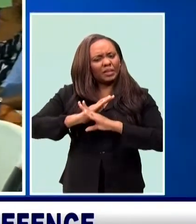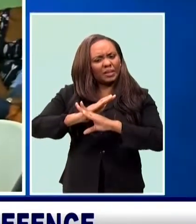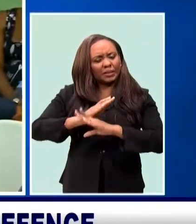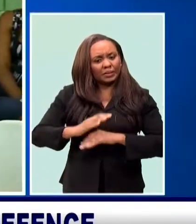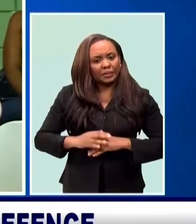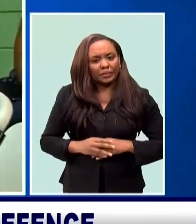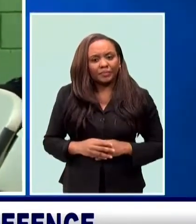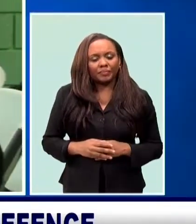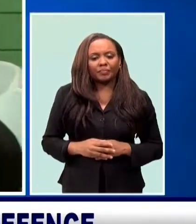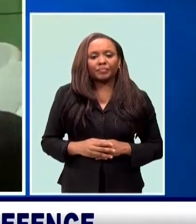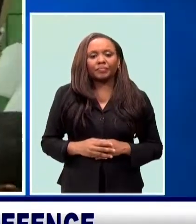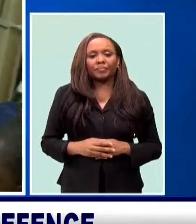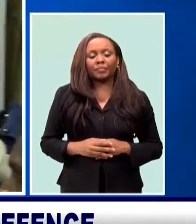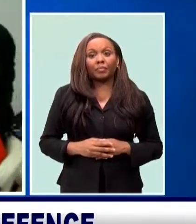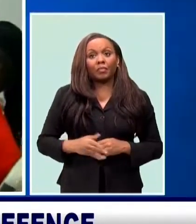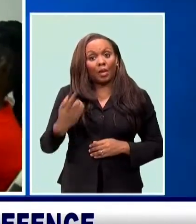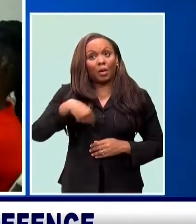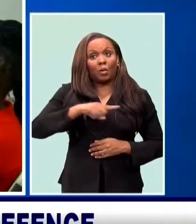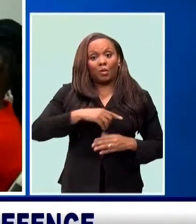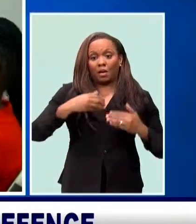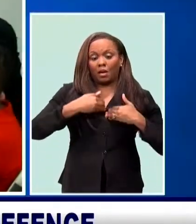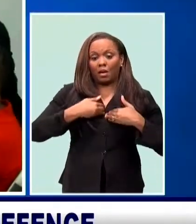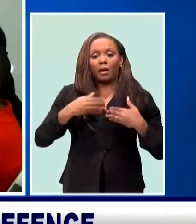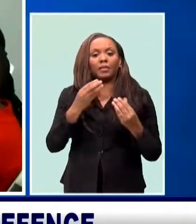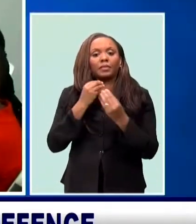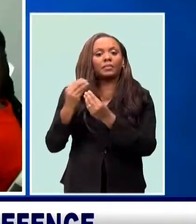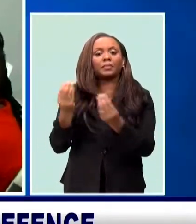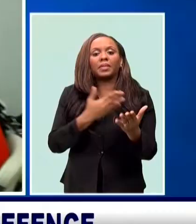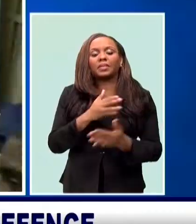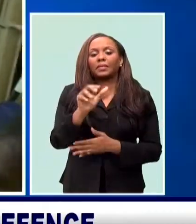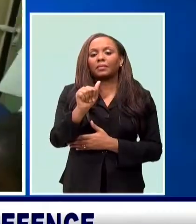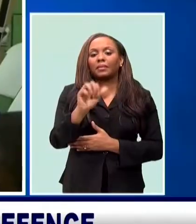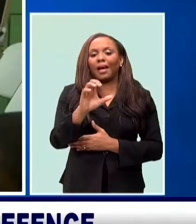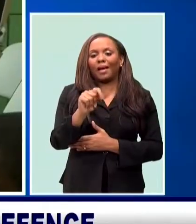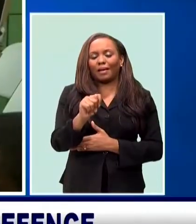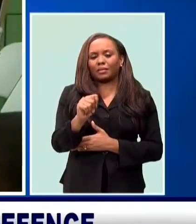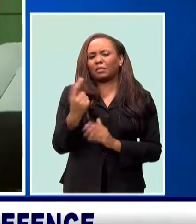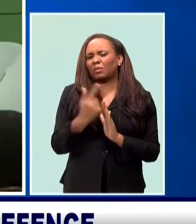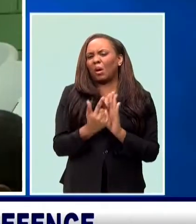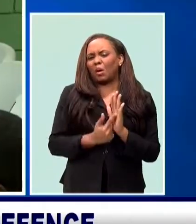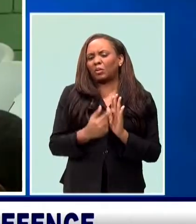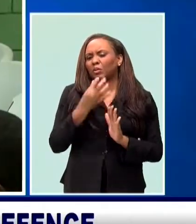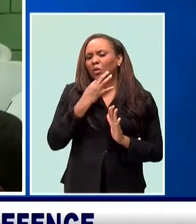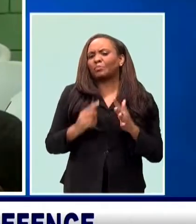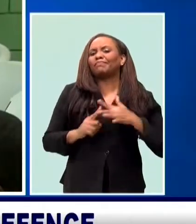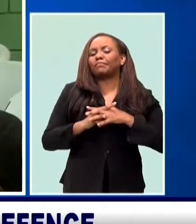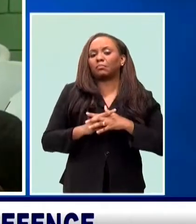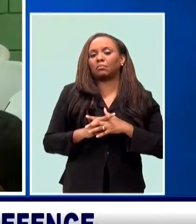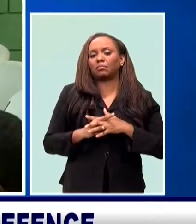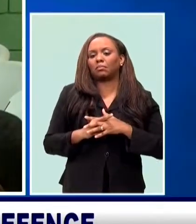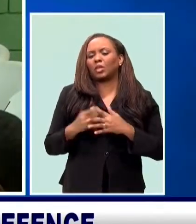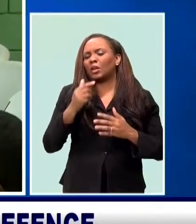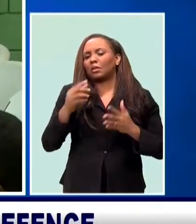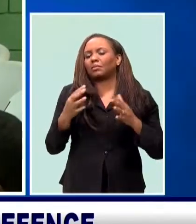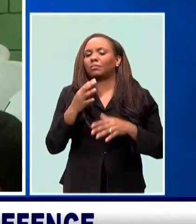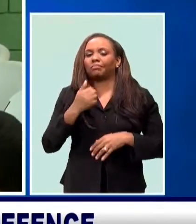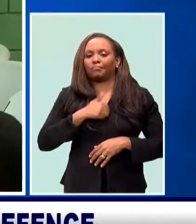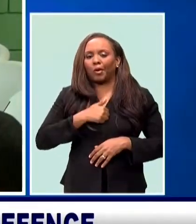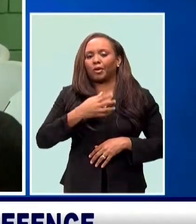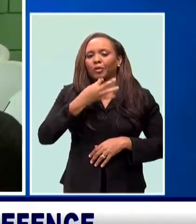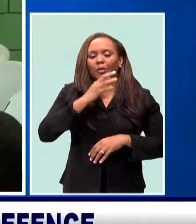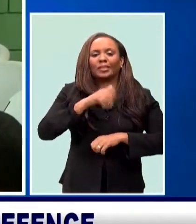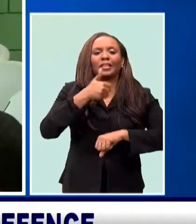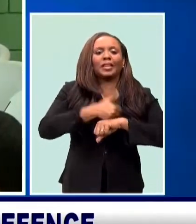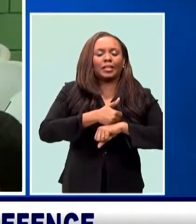Data Protection Act that is about to come out shortly, certainly in this year.